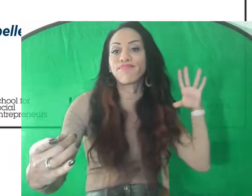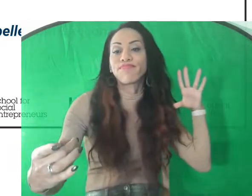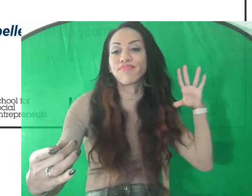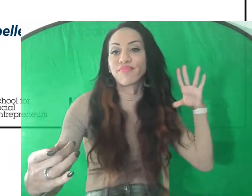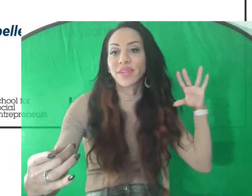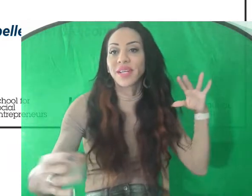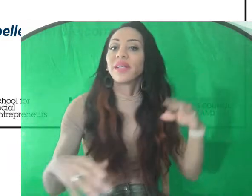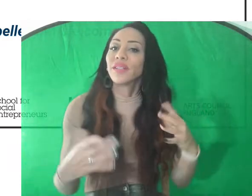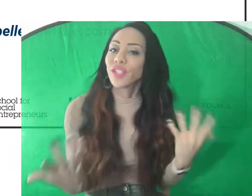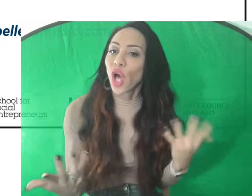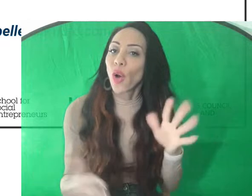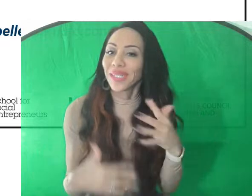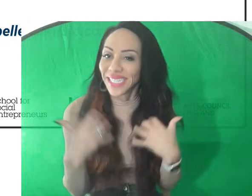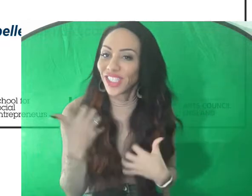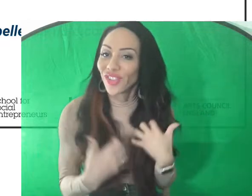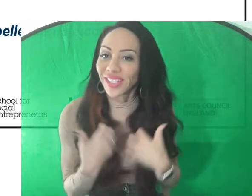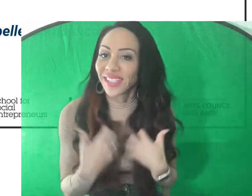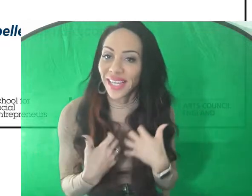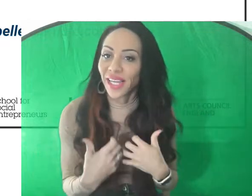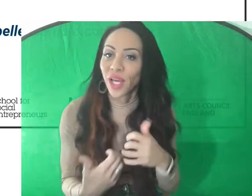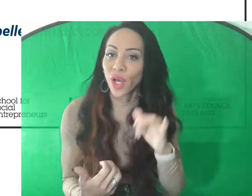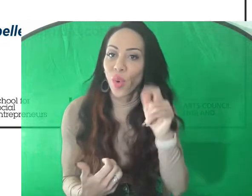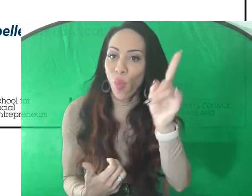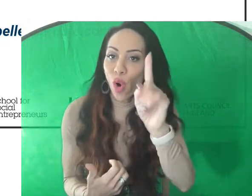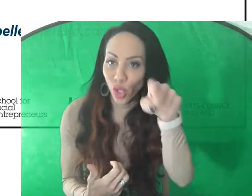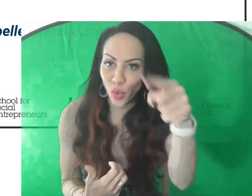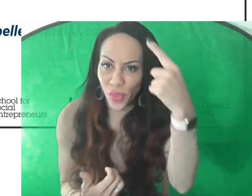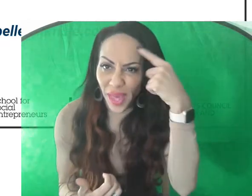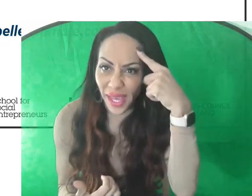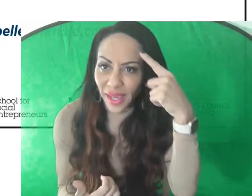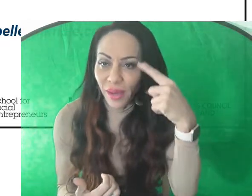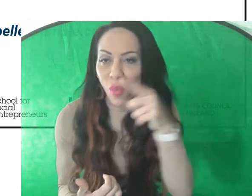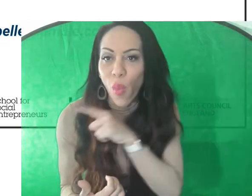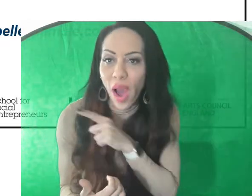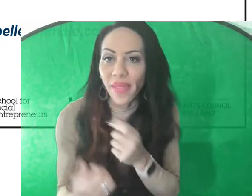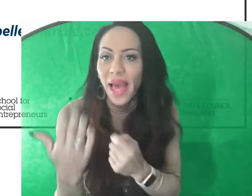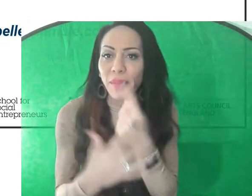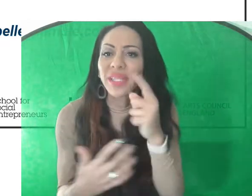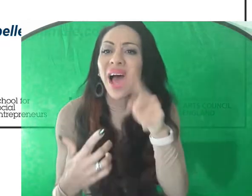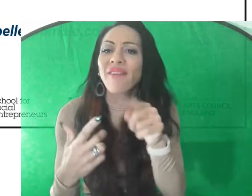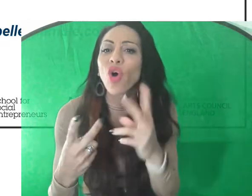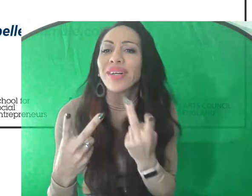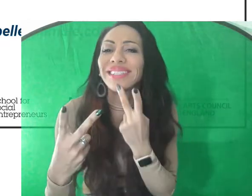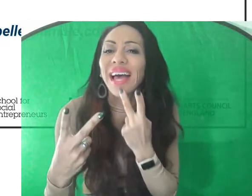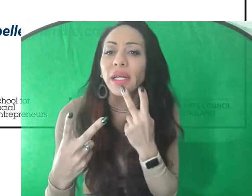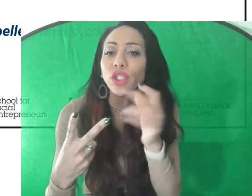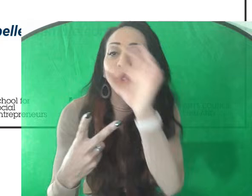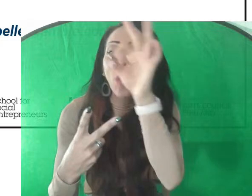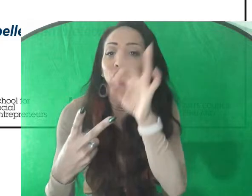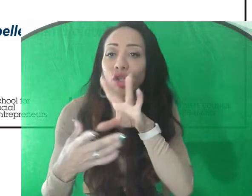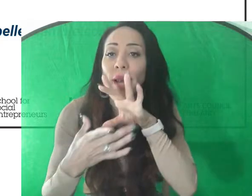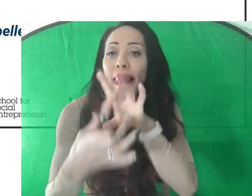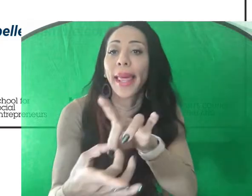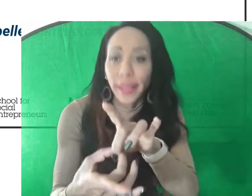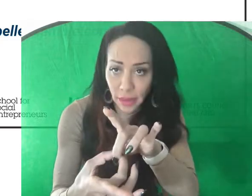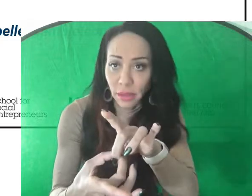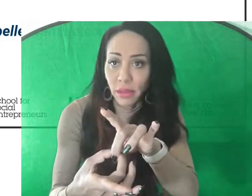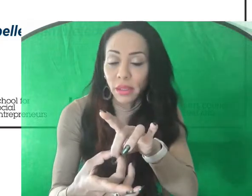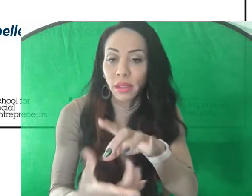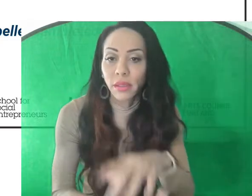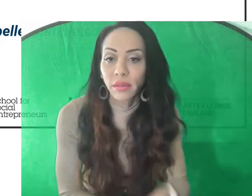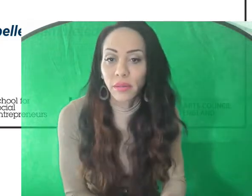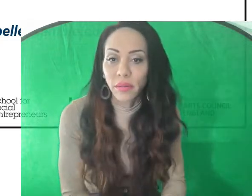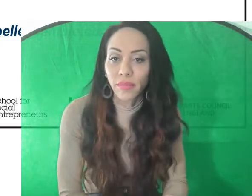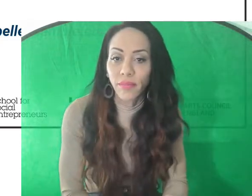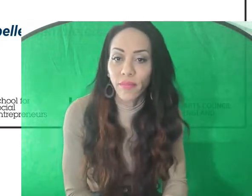to hear you reflect on what that might be. I've got a follow-on question from it. Yeah, no, sorry, I was just going to say, to bounce off on that, and I think